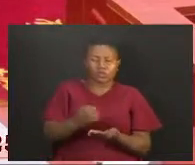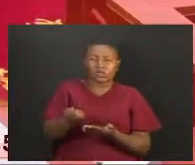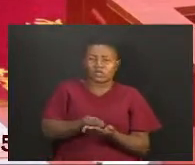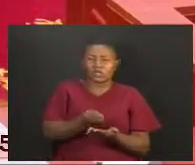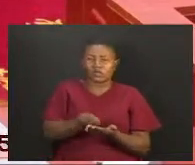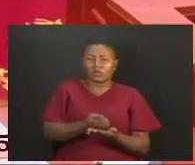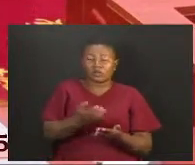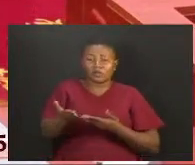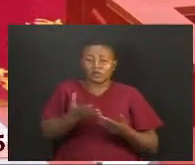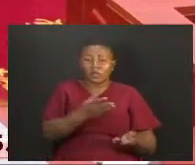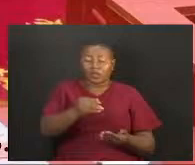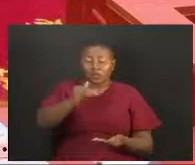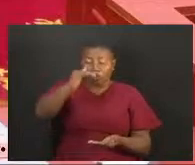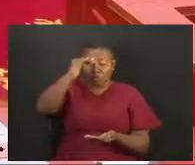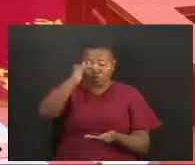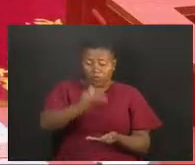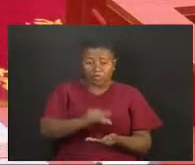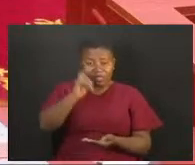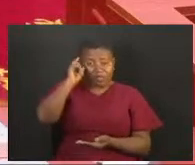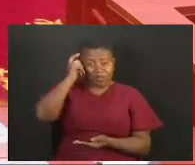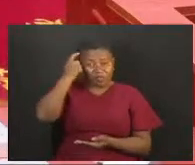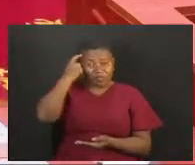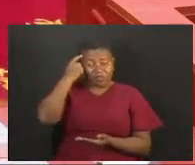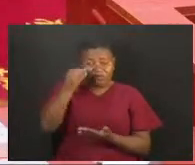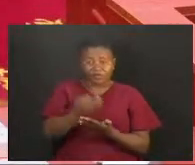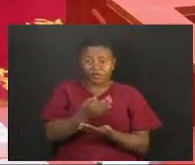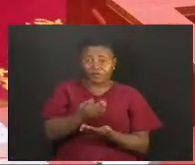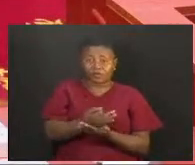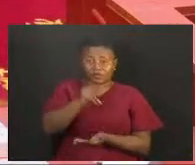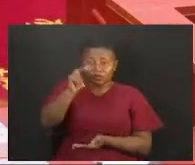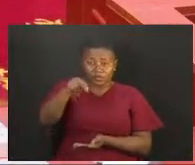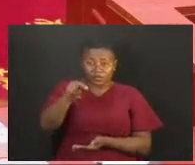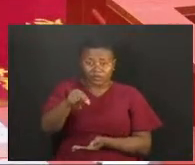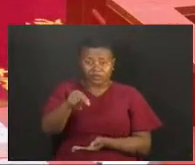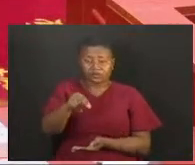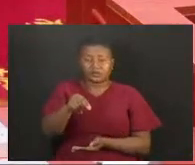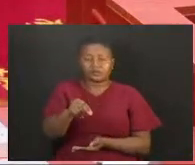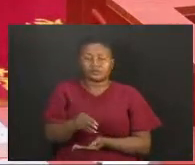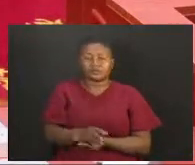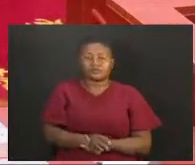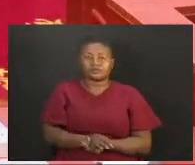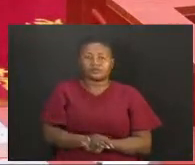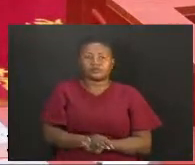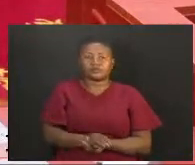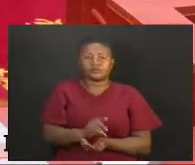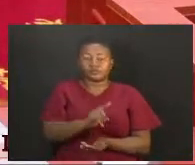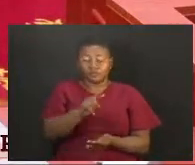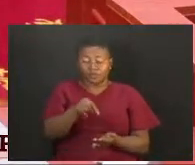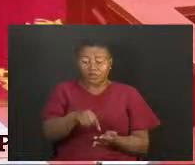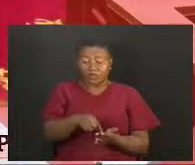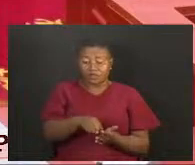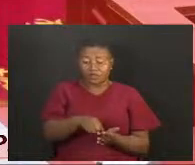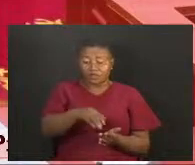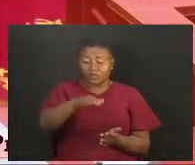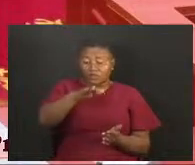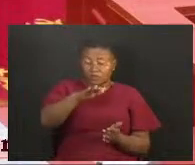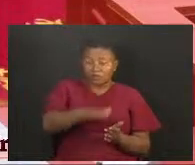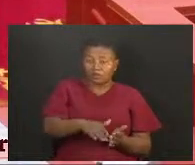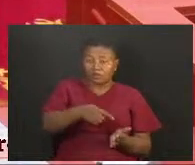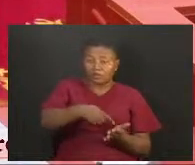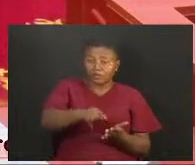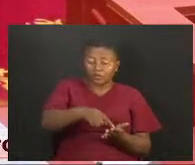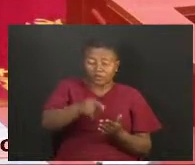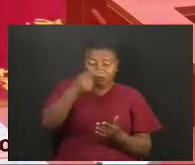reducing the government financing needs and front-loading fiscal adjustment. This is the down payment for our